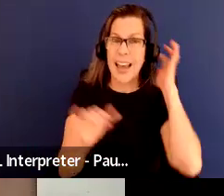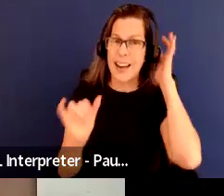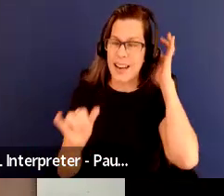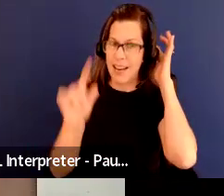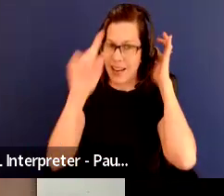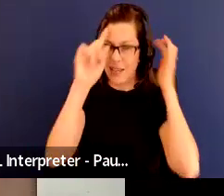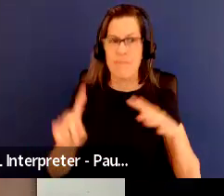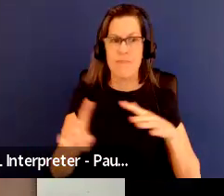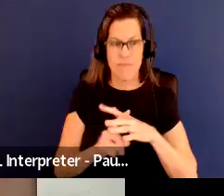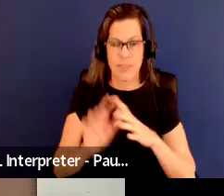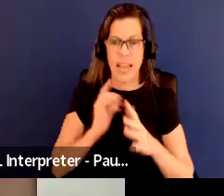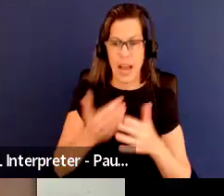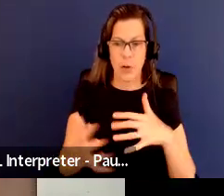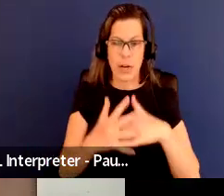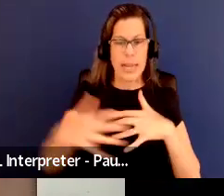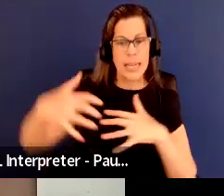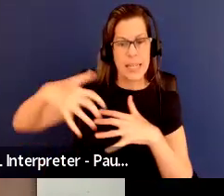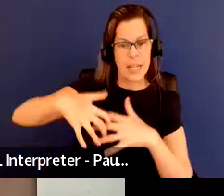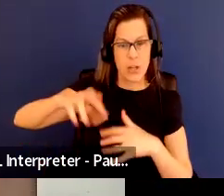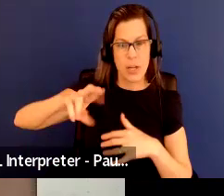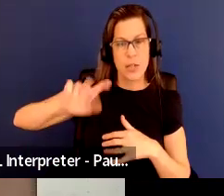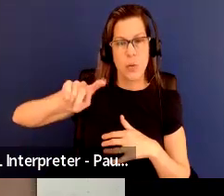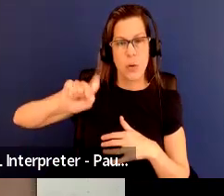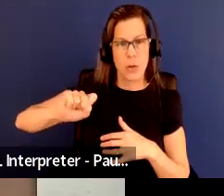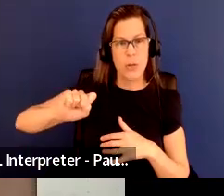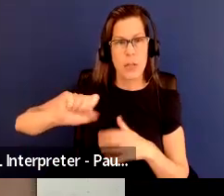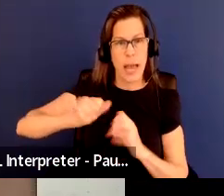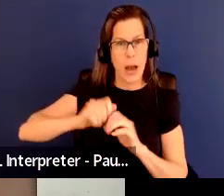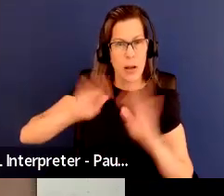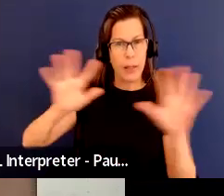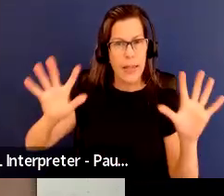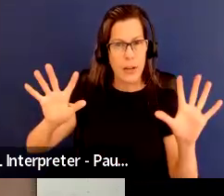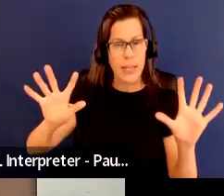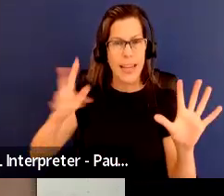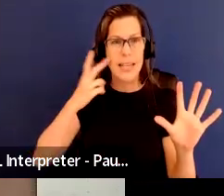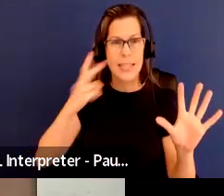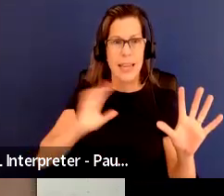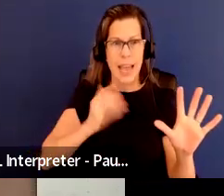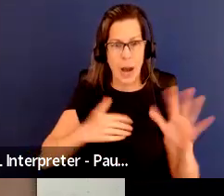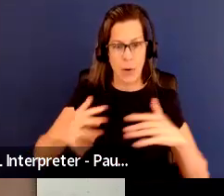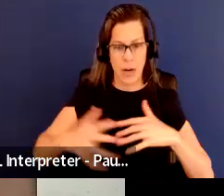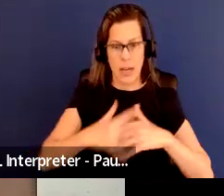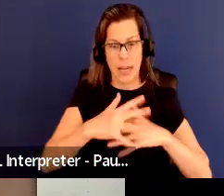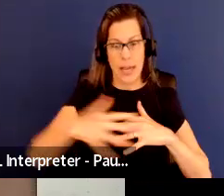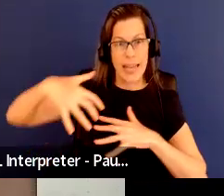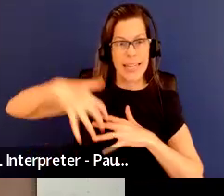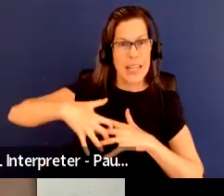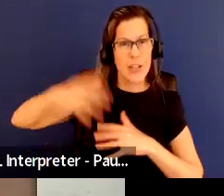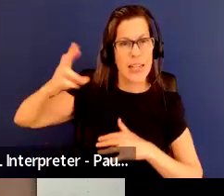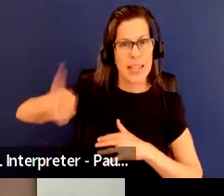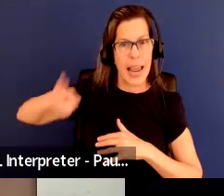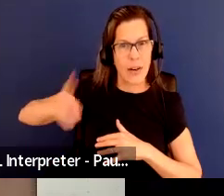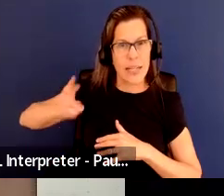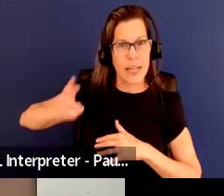our indigenous roots, and how clearly I see our indigenous heritage,